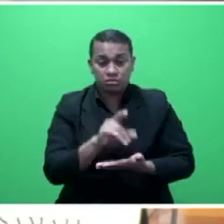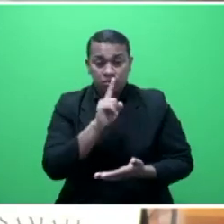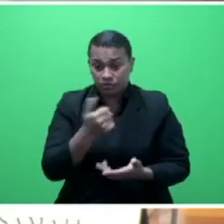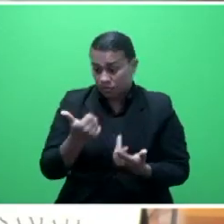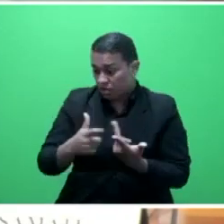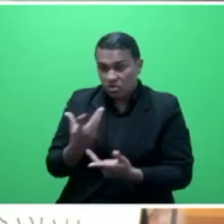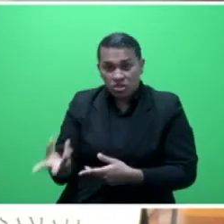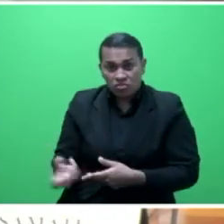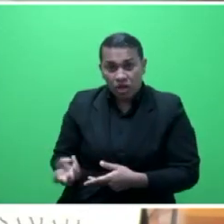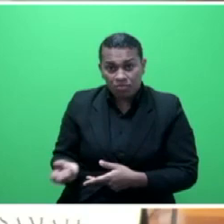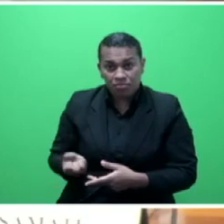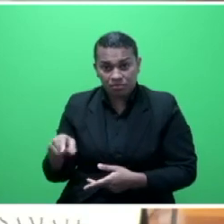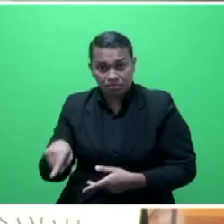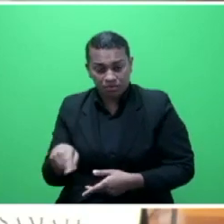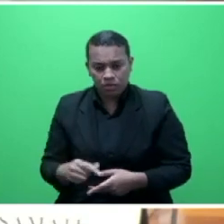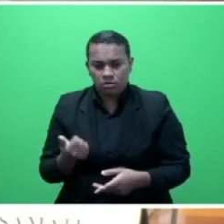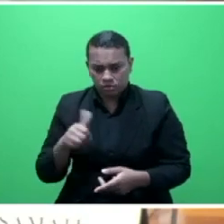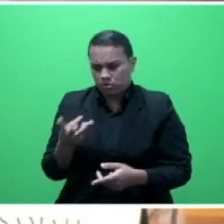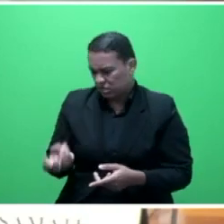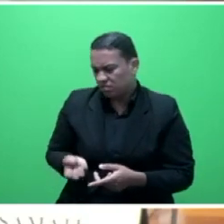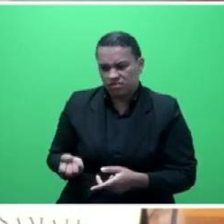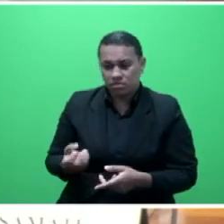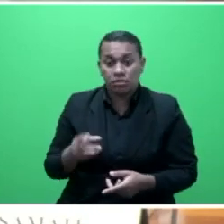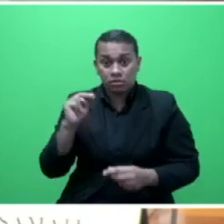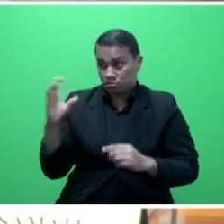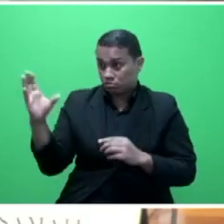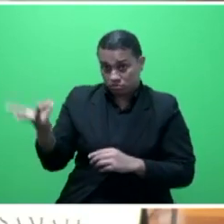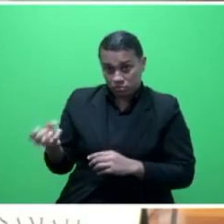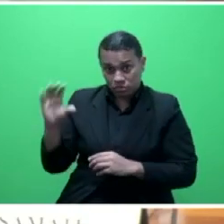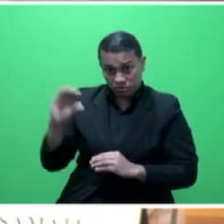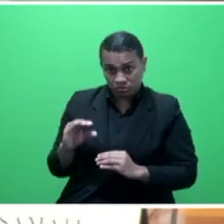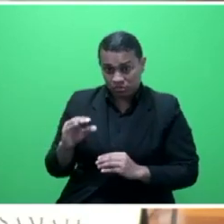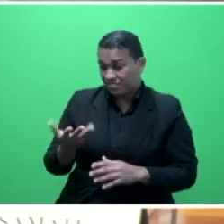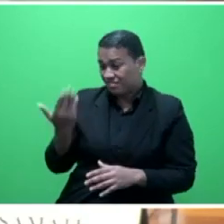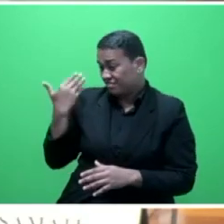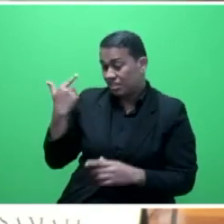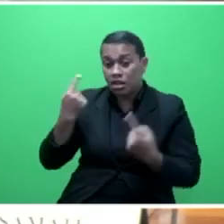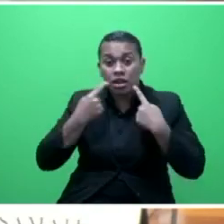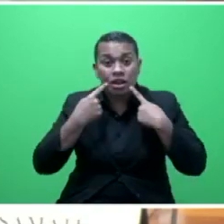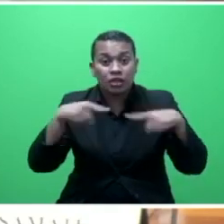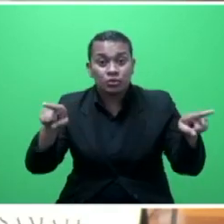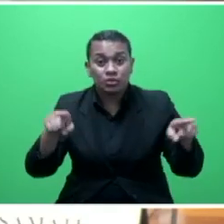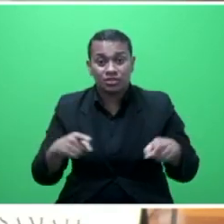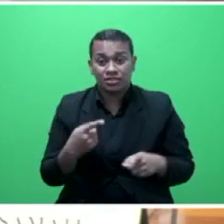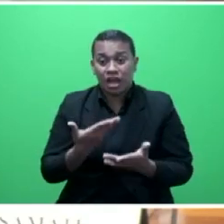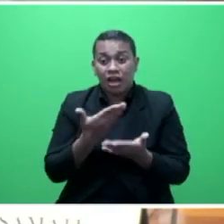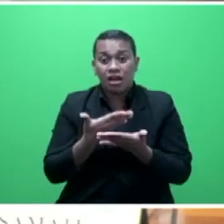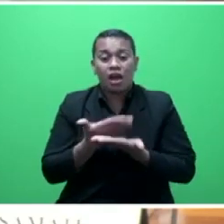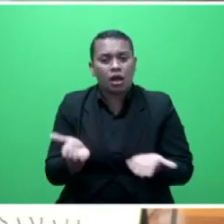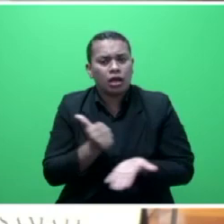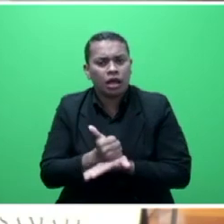back, we announced COVID-19 concessional finance support packages to aid Fijian-owned micro, small and